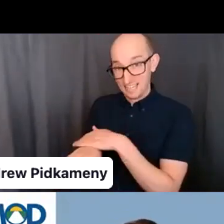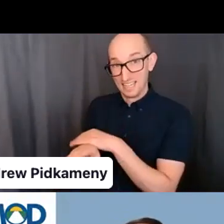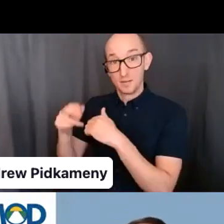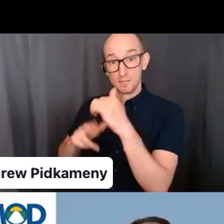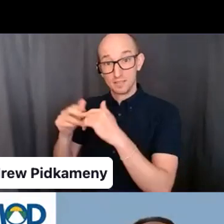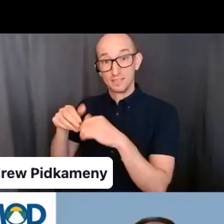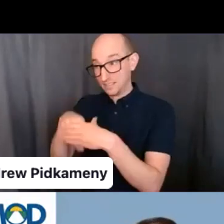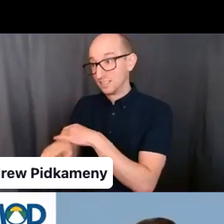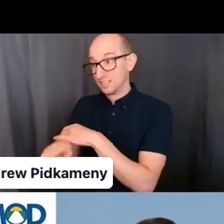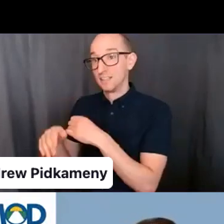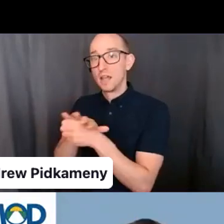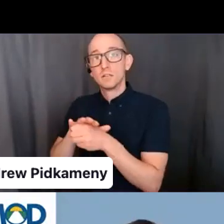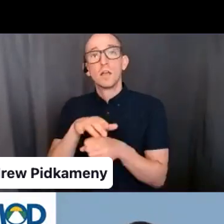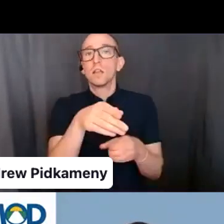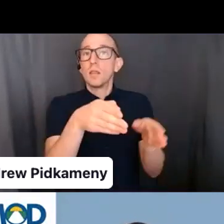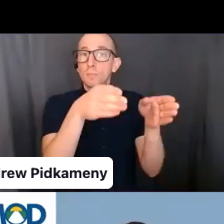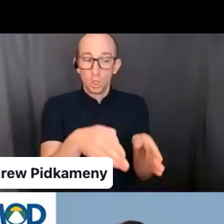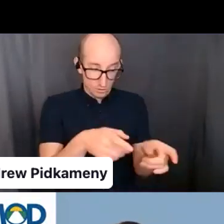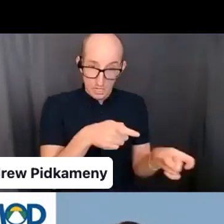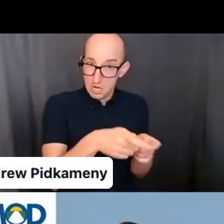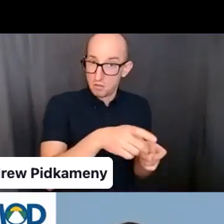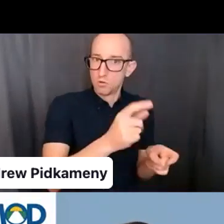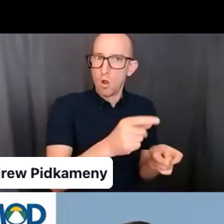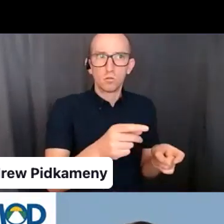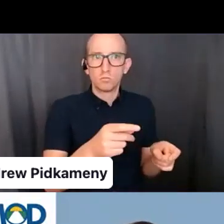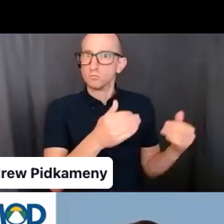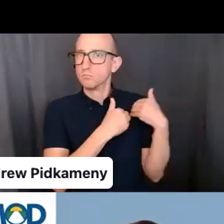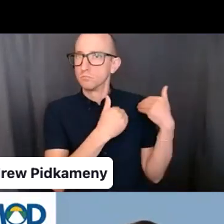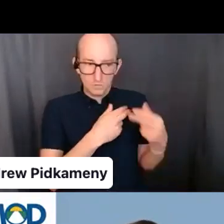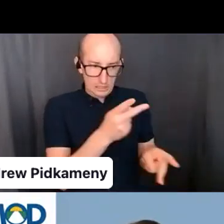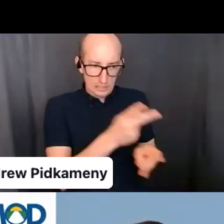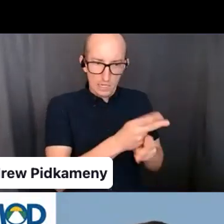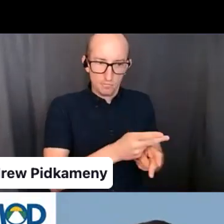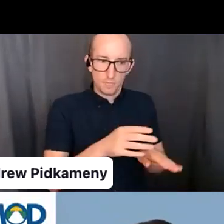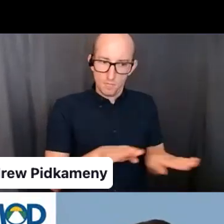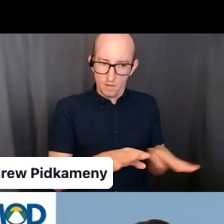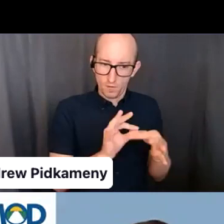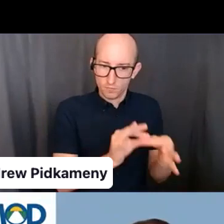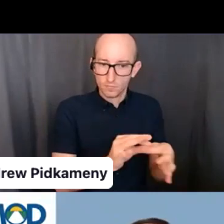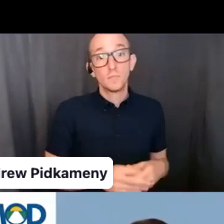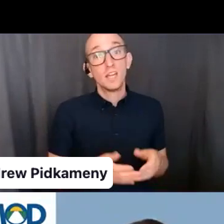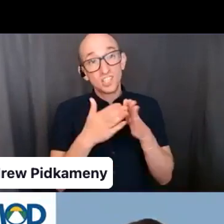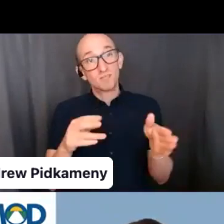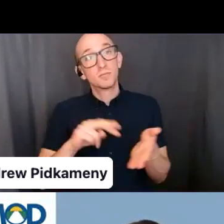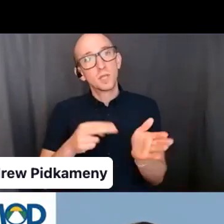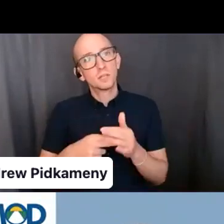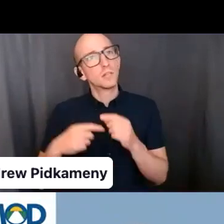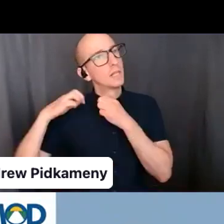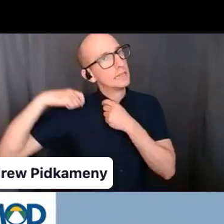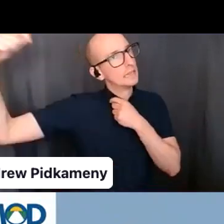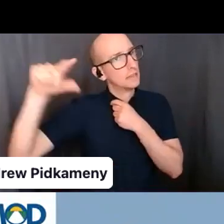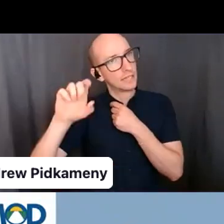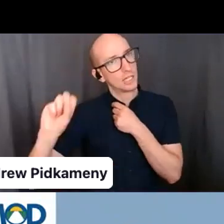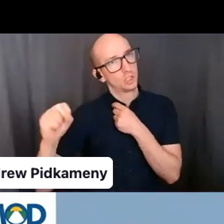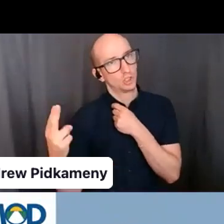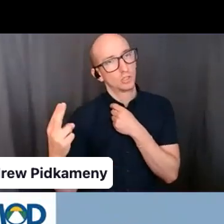for keeping their animal under control, which generally means on a leash and not causing disruption or